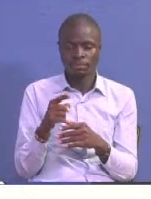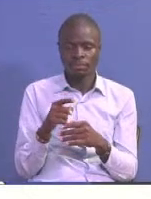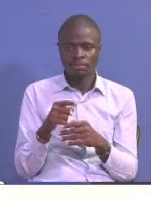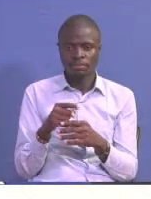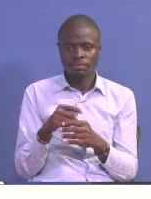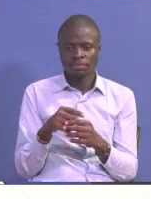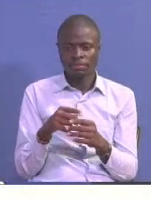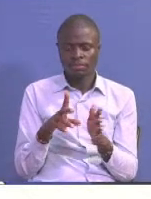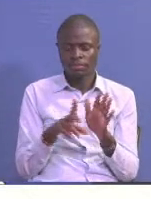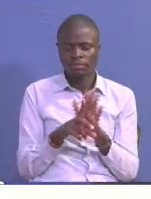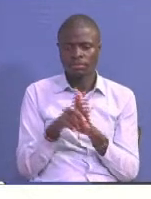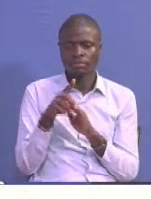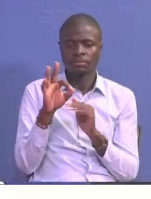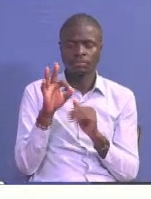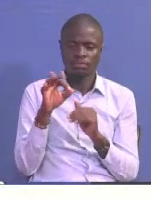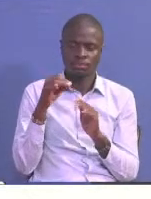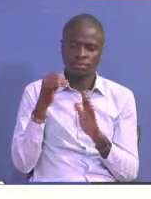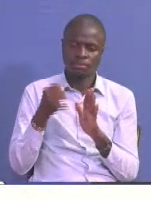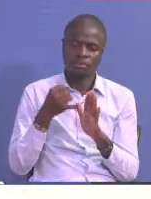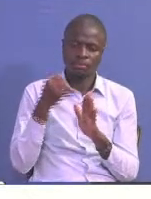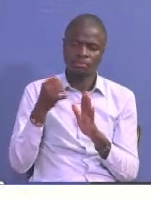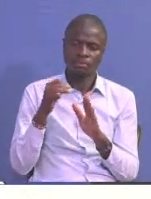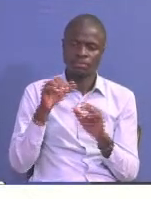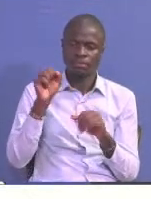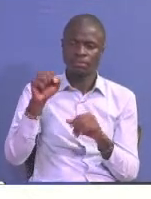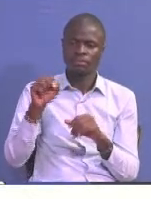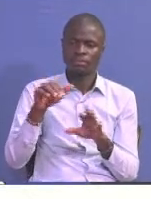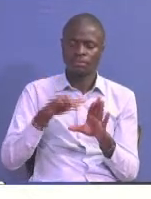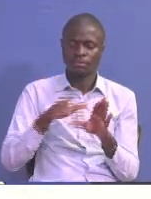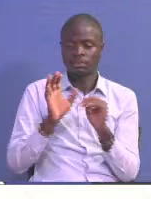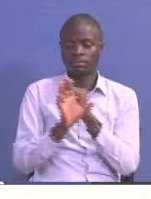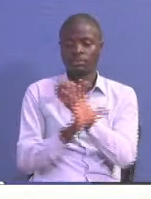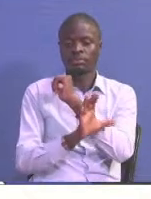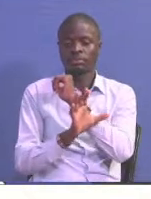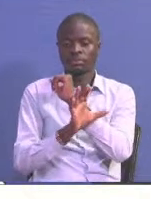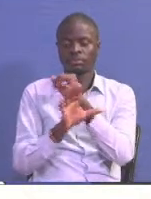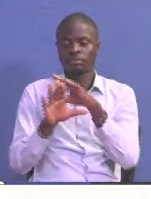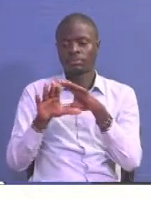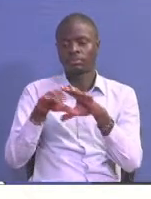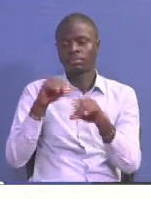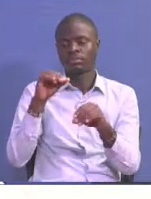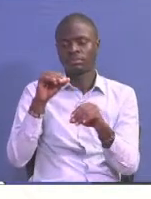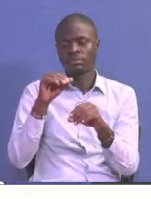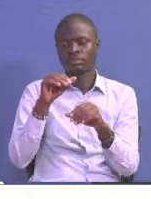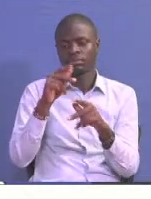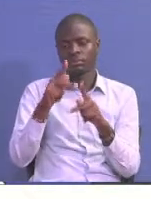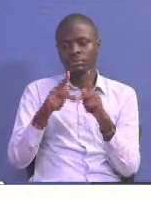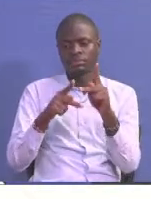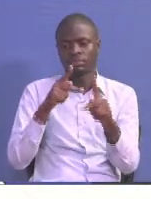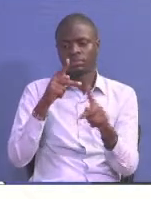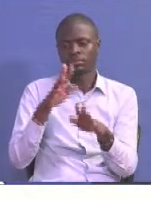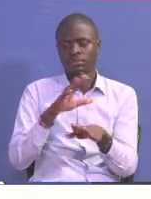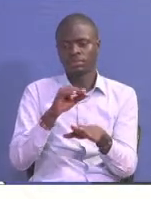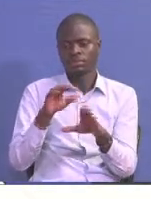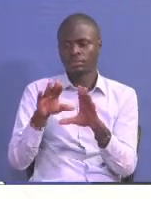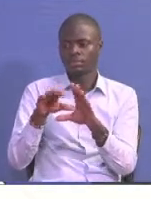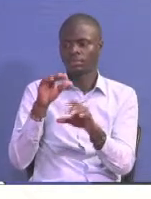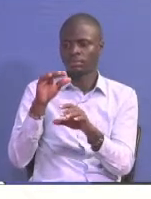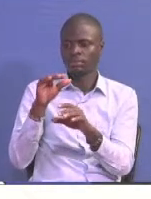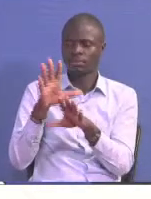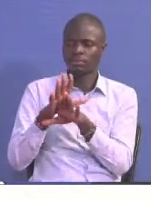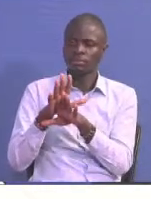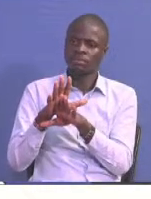for development of industrial capacity in the country, exporting, processing, and export